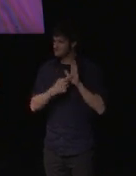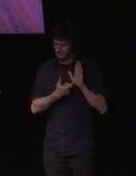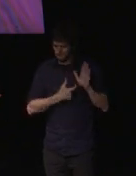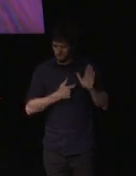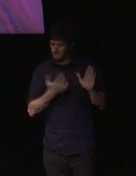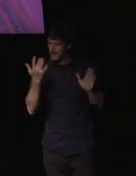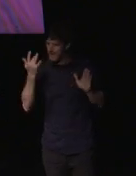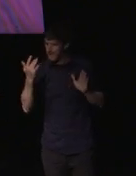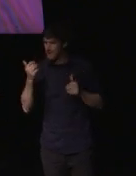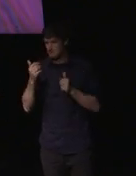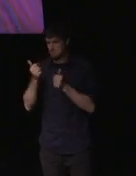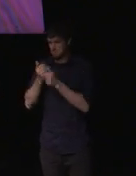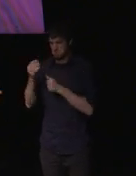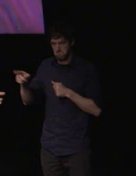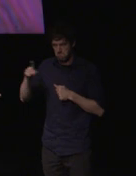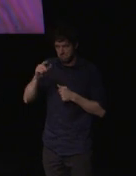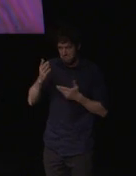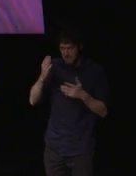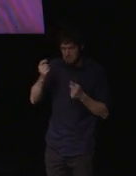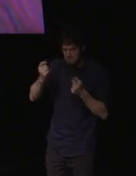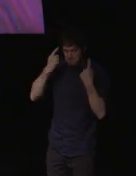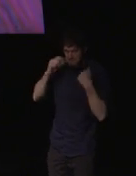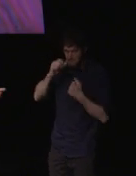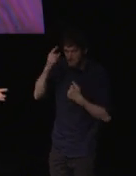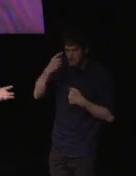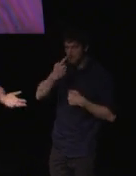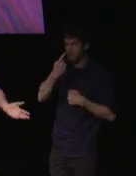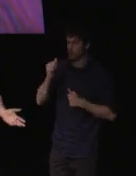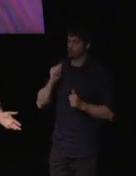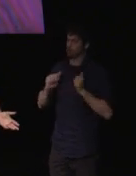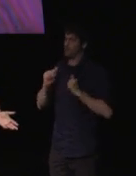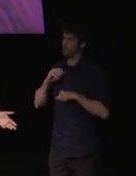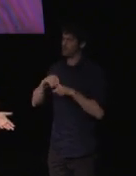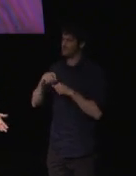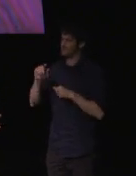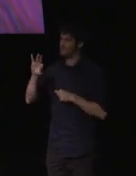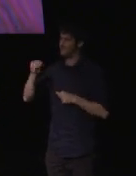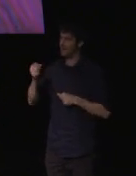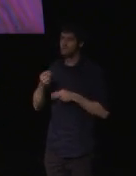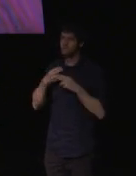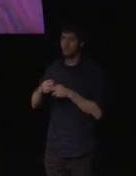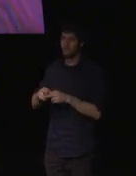get this reference, this was from a show in the 90s called Saved by the Bell.